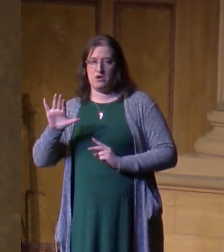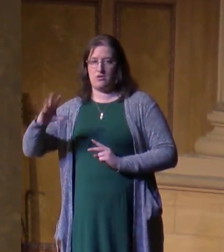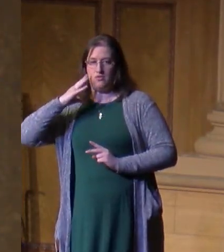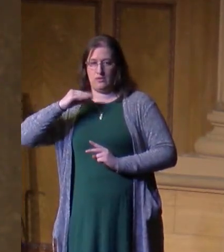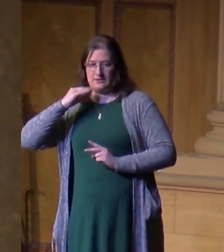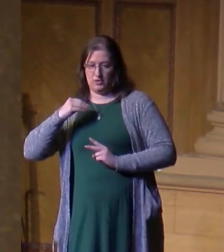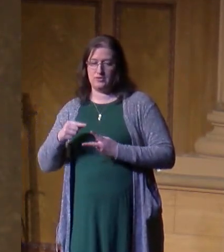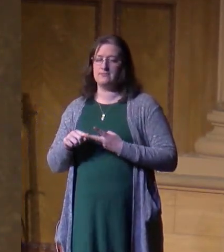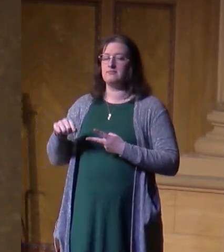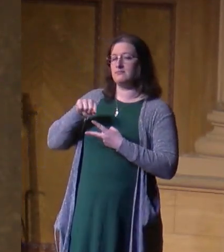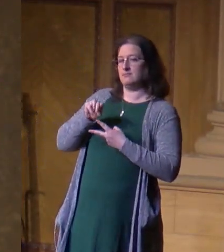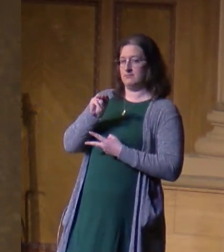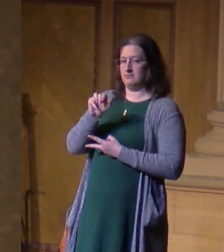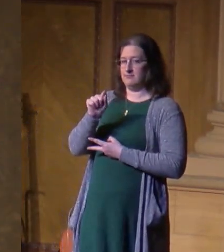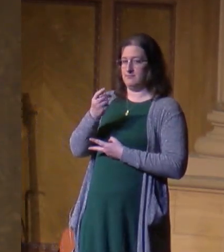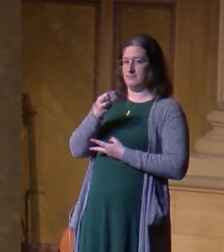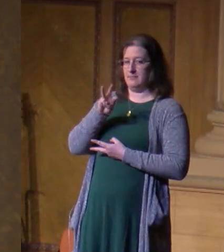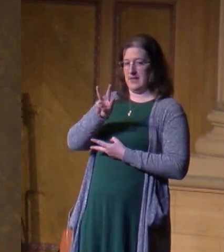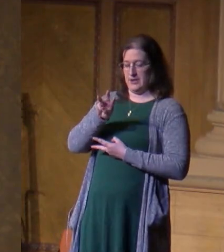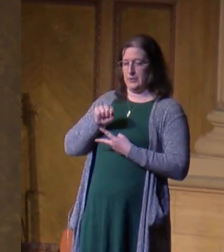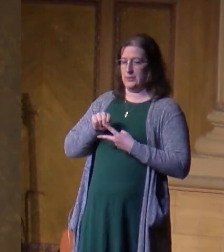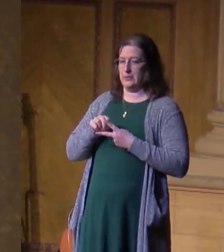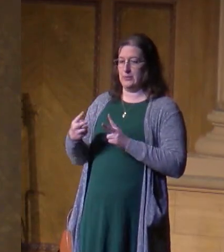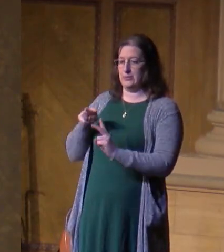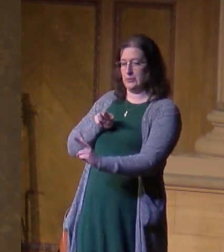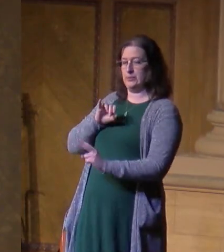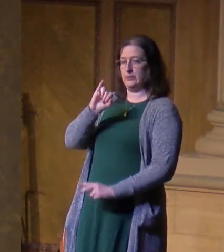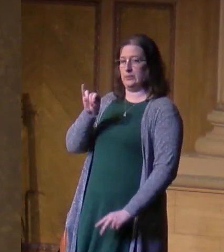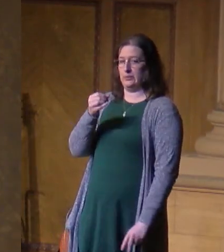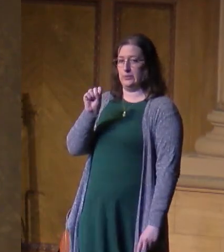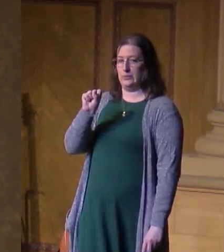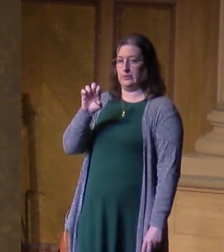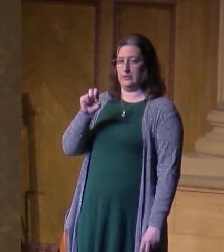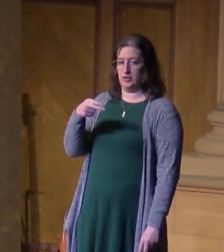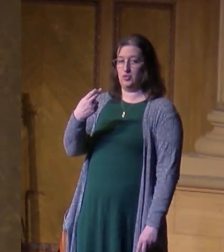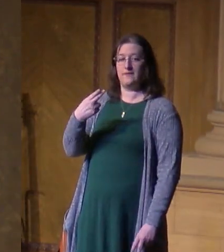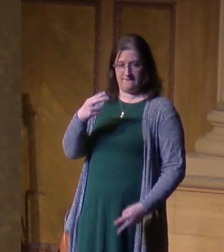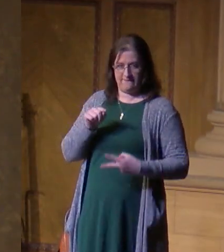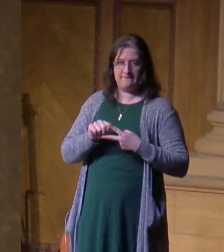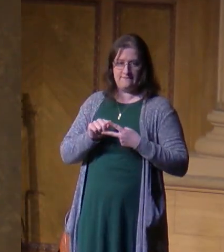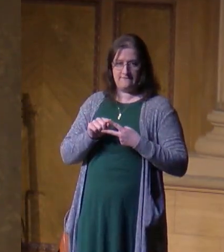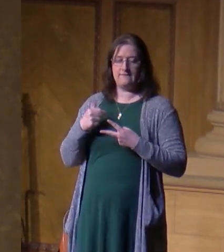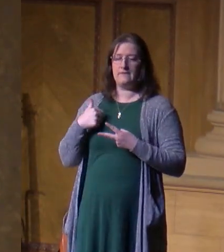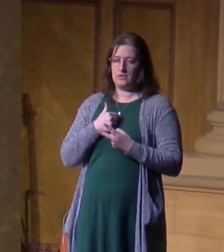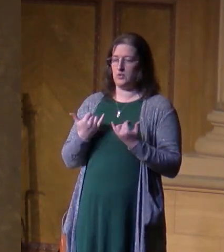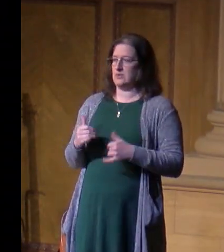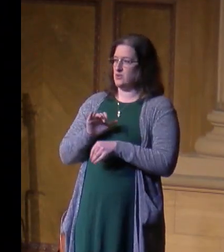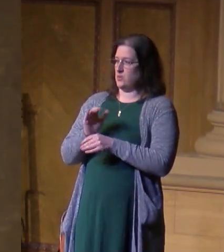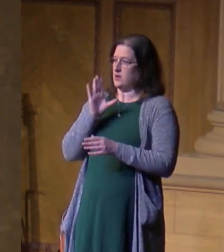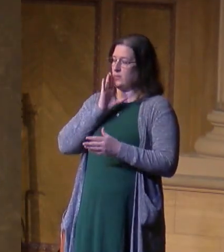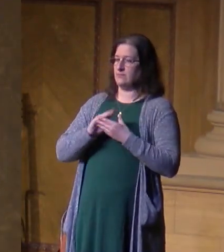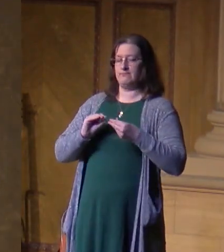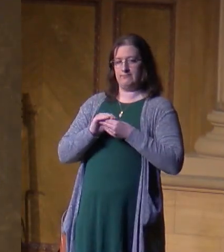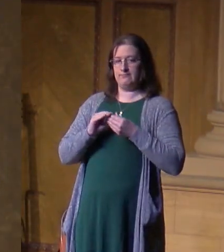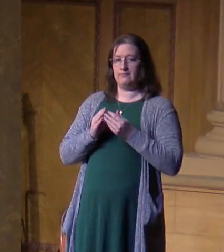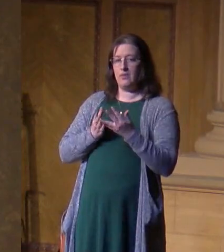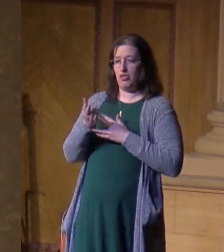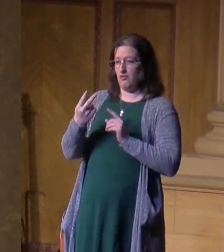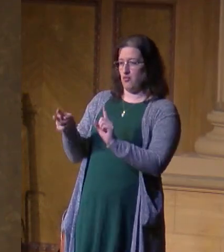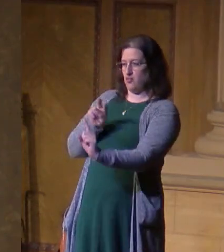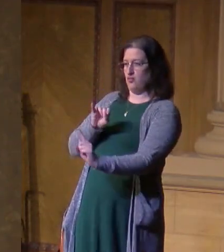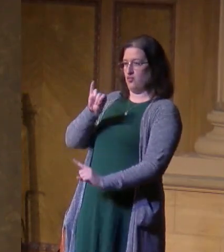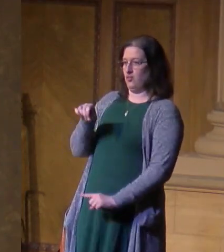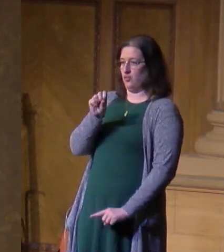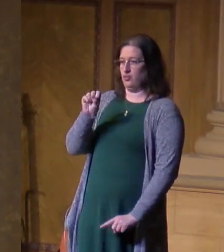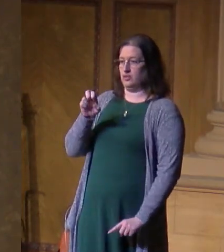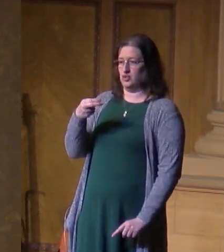account in Matthew is given more from the viewpoint of Joseph. And so tonight is through the lens, through the eyes